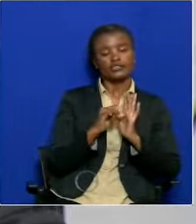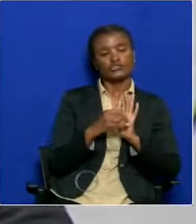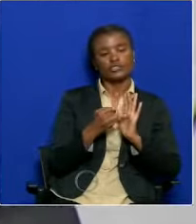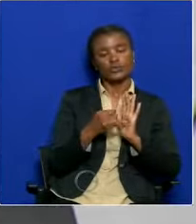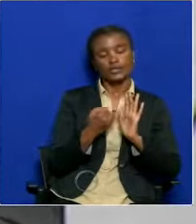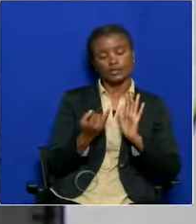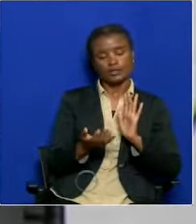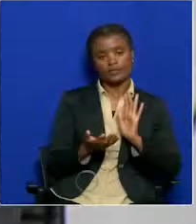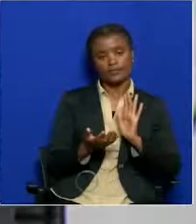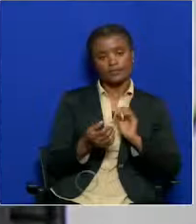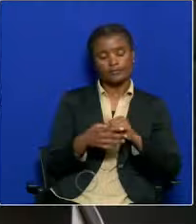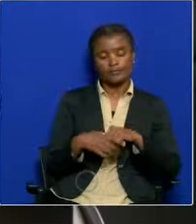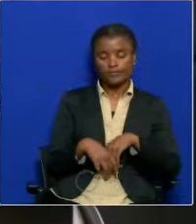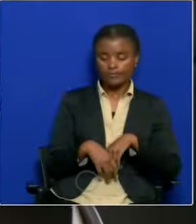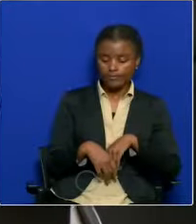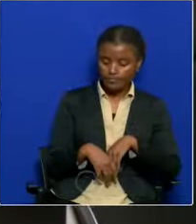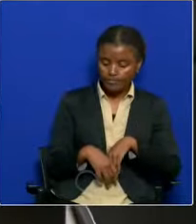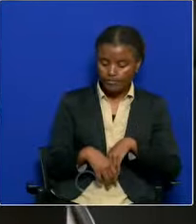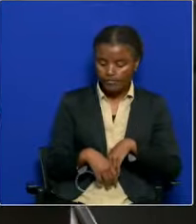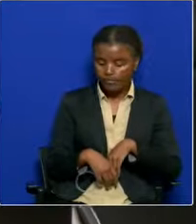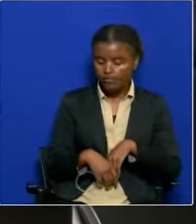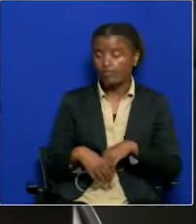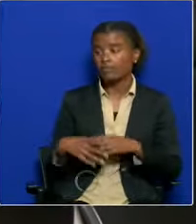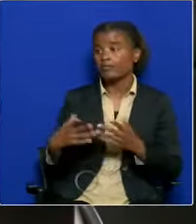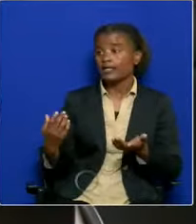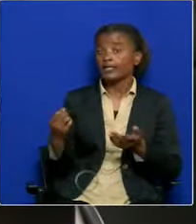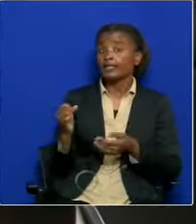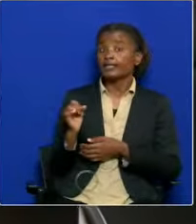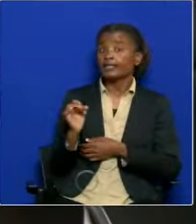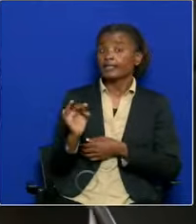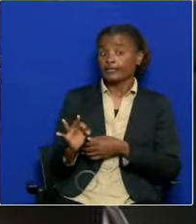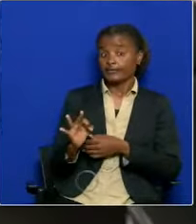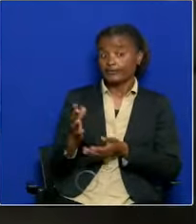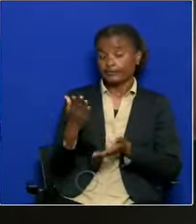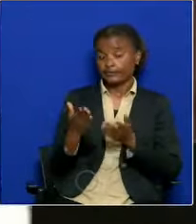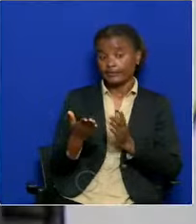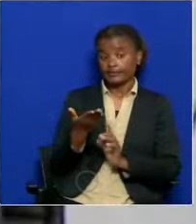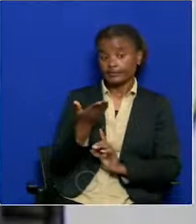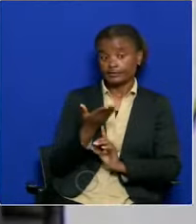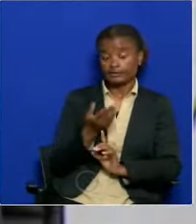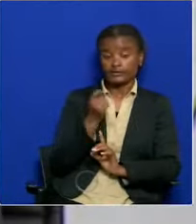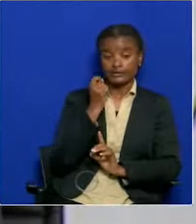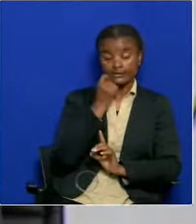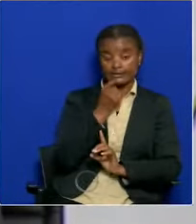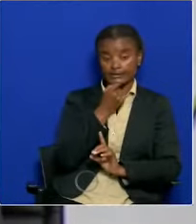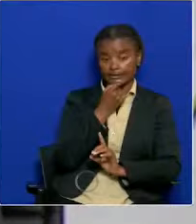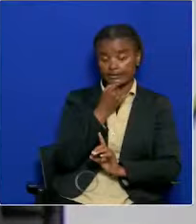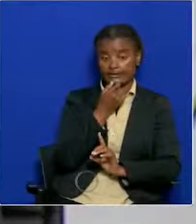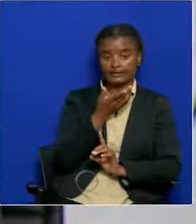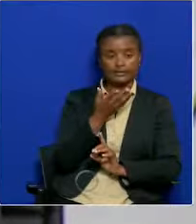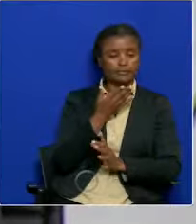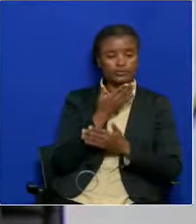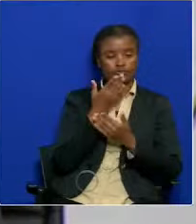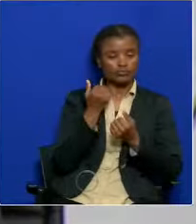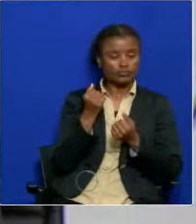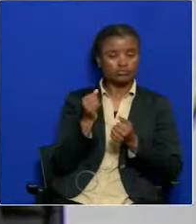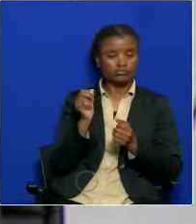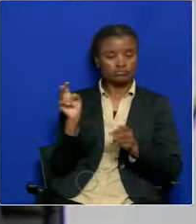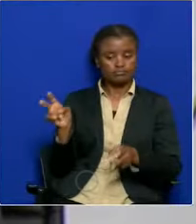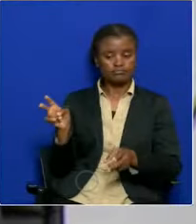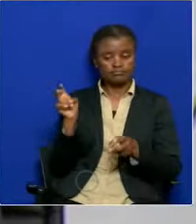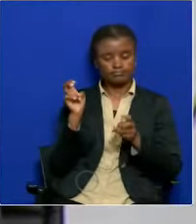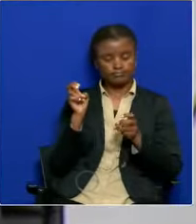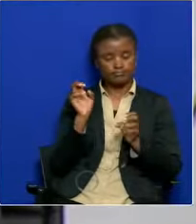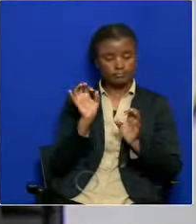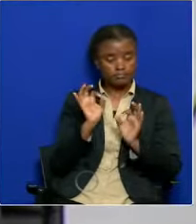I mean, if he says, and I don't know whether you're quoting verbatim what he's supposed to have